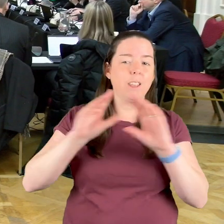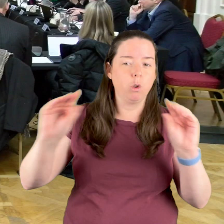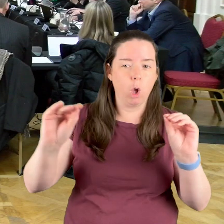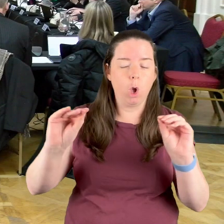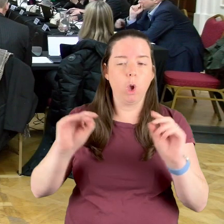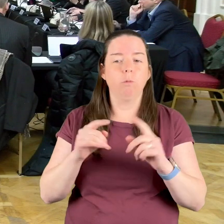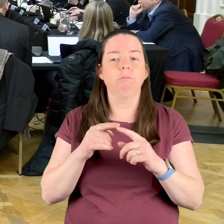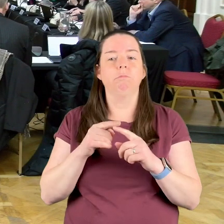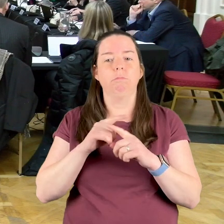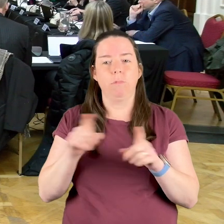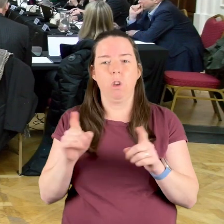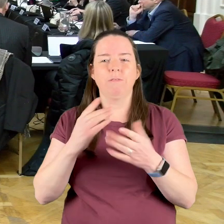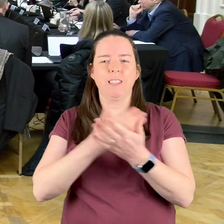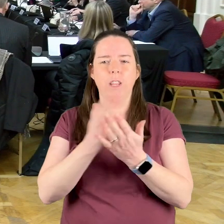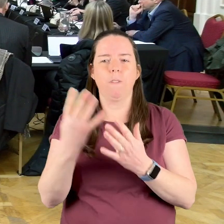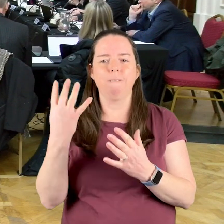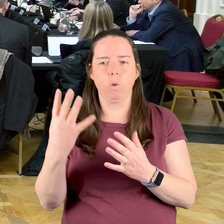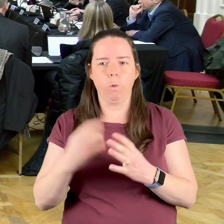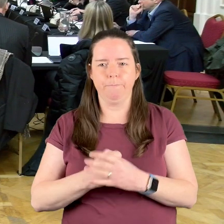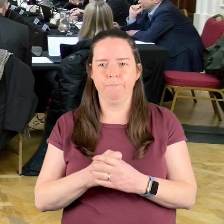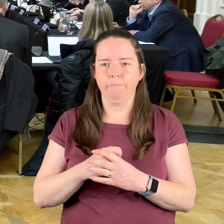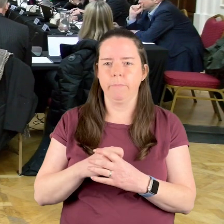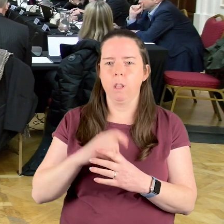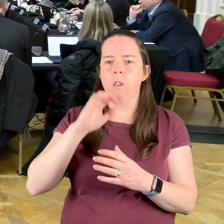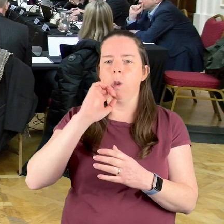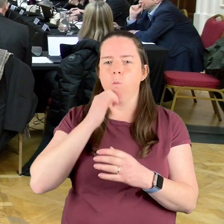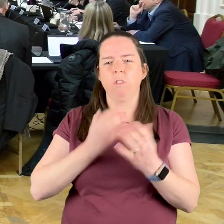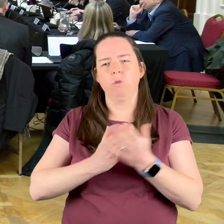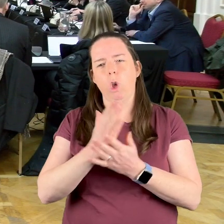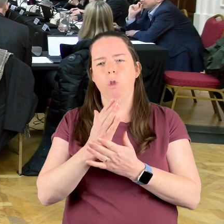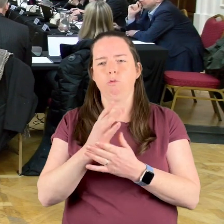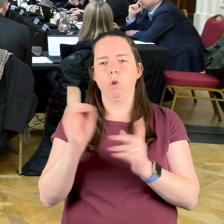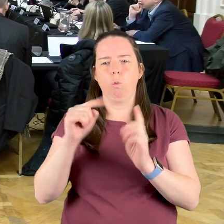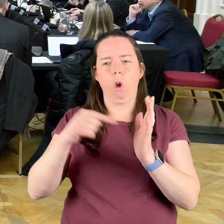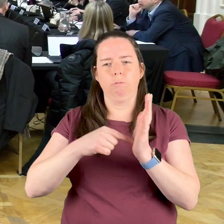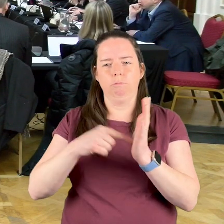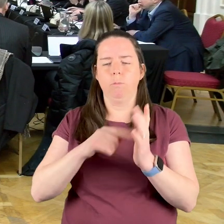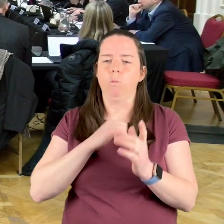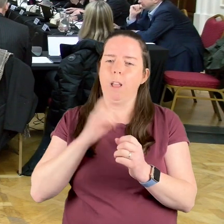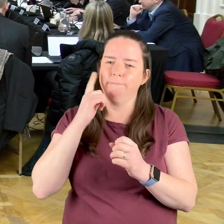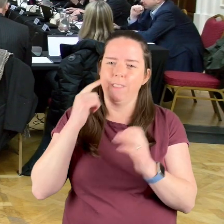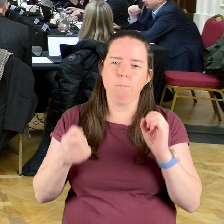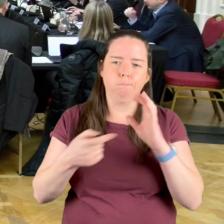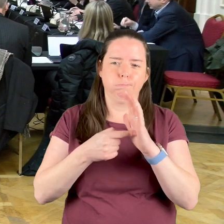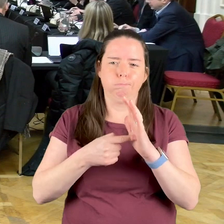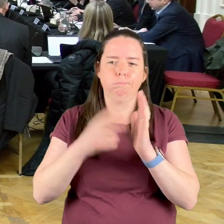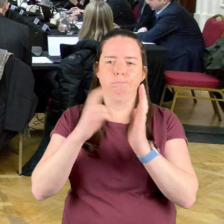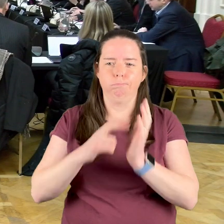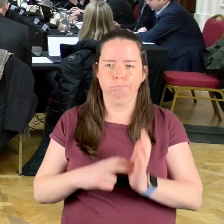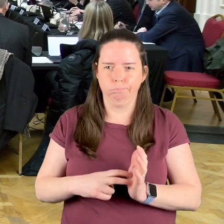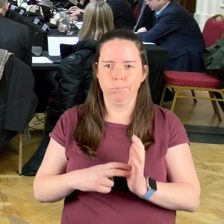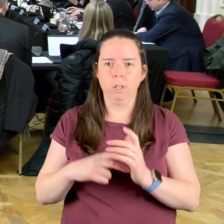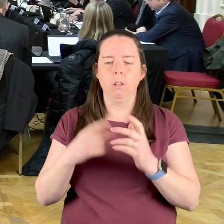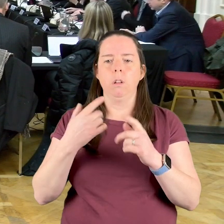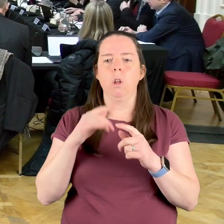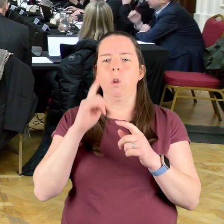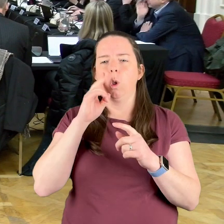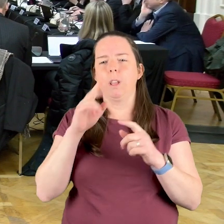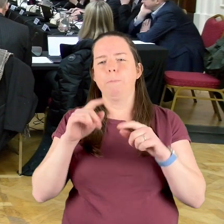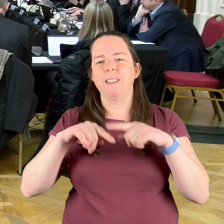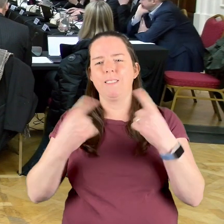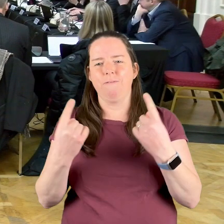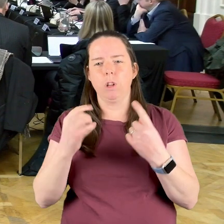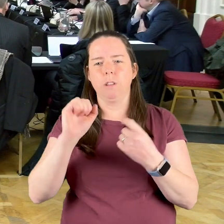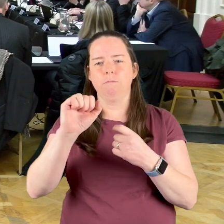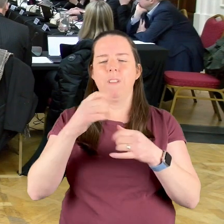section four, and I am just going to go through what they are because I think it's important that we note those. They're going to look a little bit different in the final documents in your inboxes,